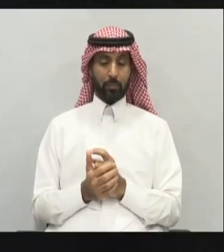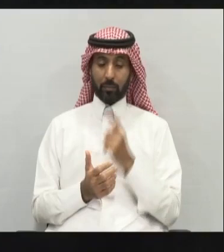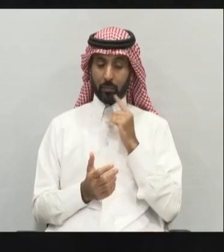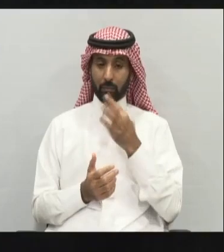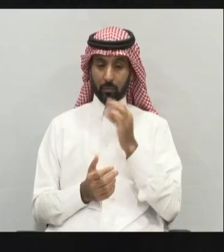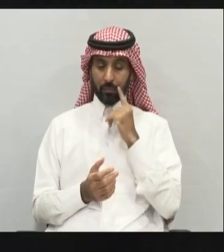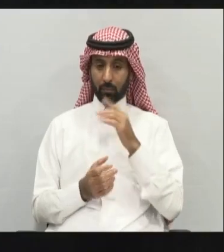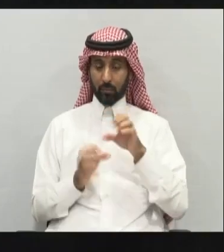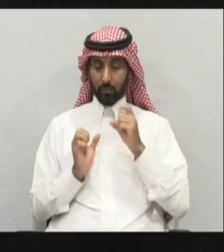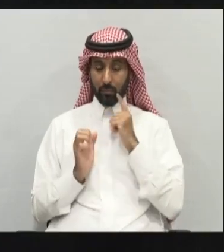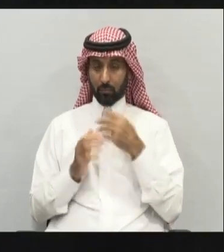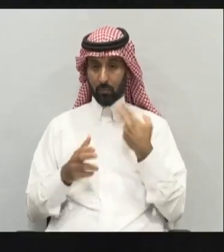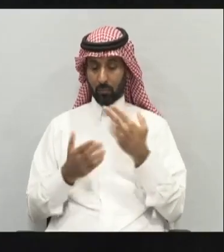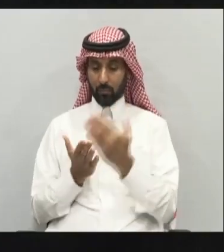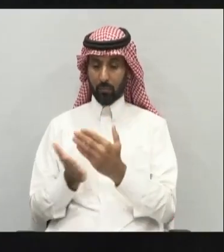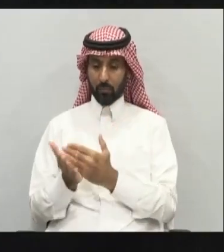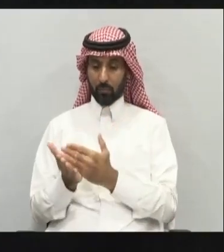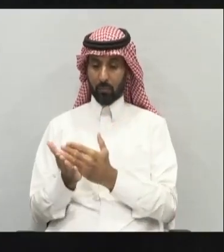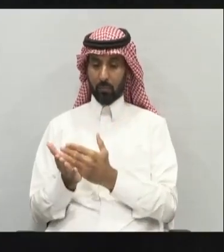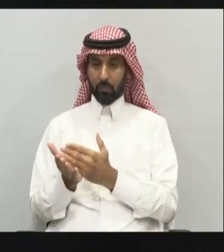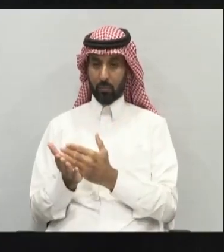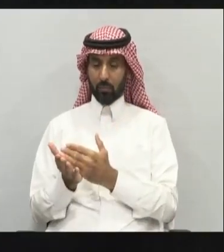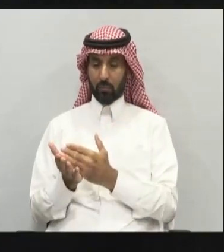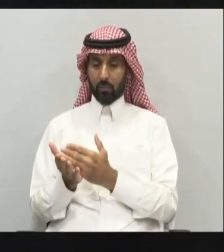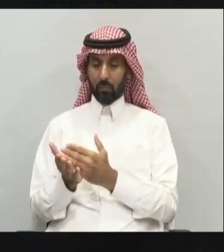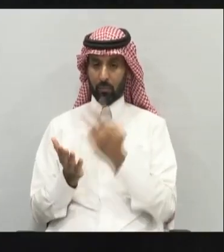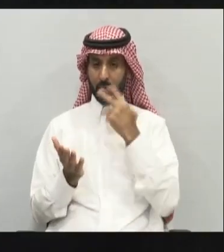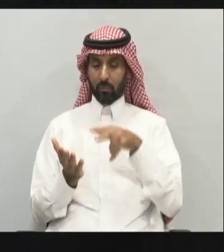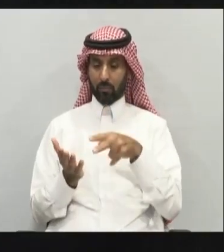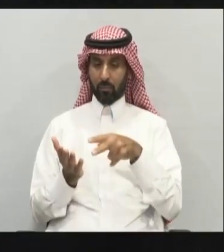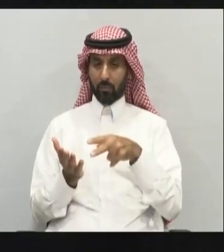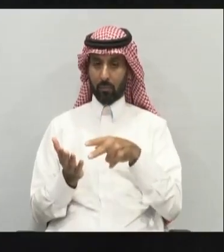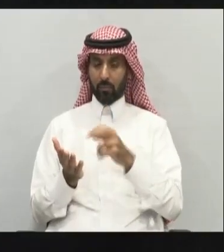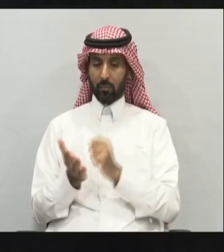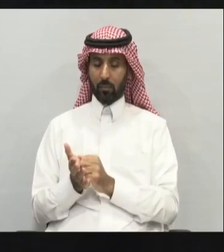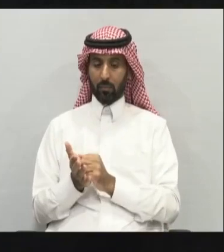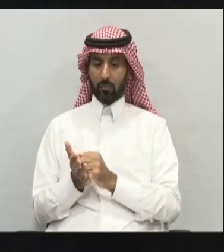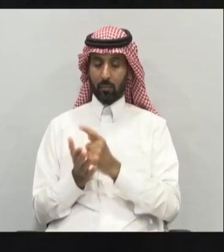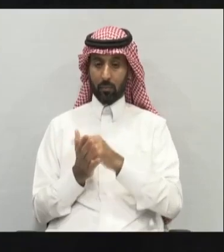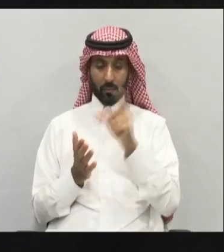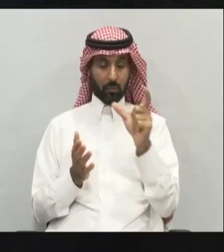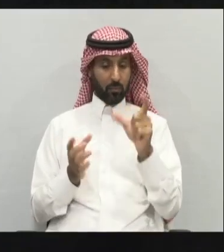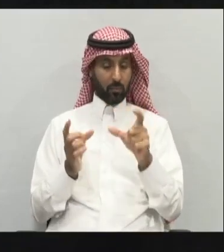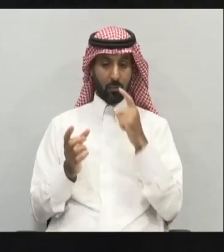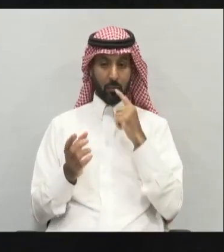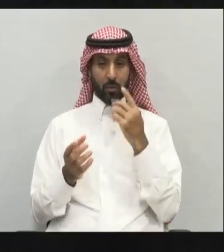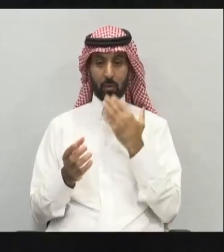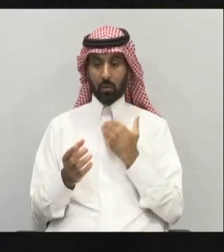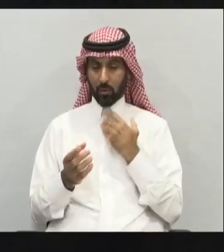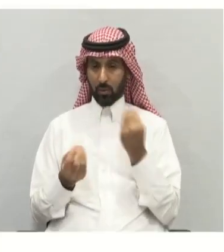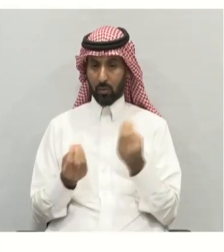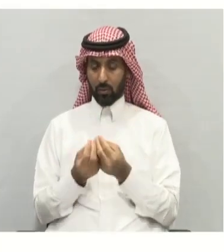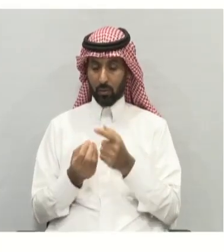simple graduation invitation card. And as you can see here, we have the phrase, please join us to